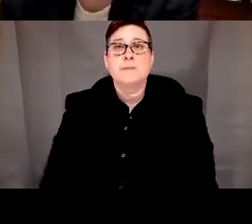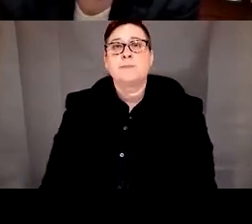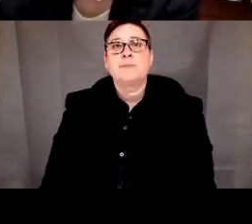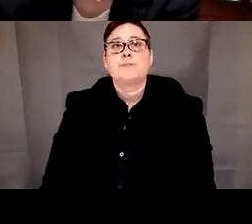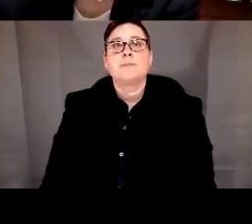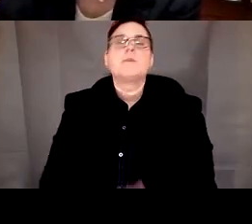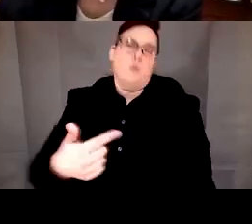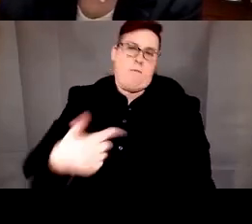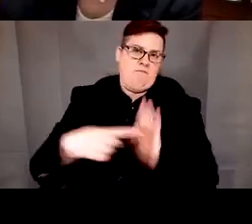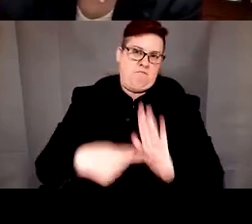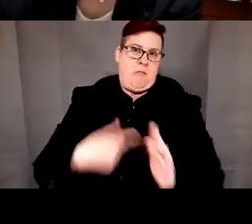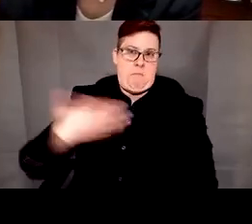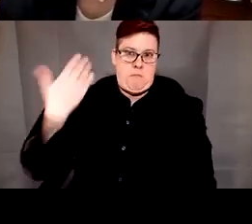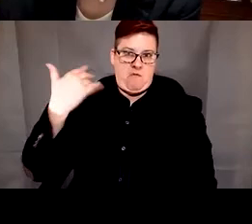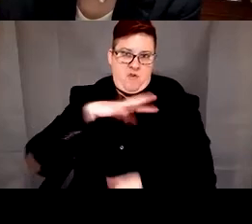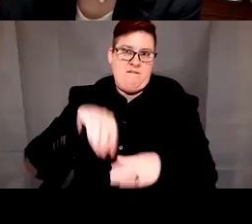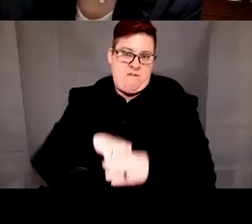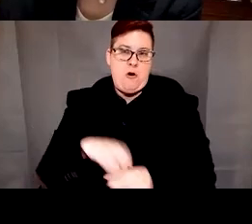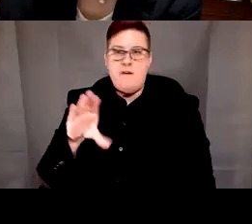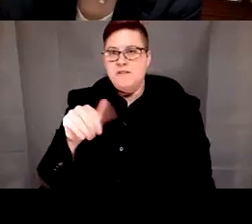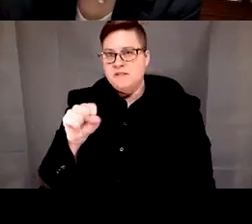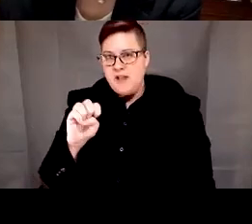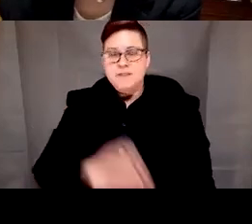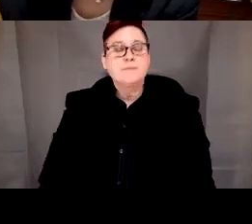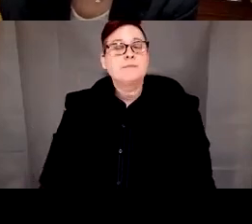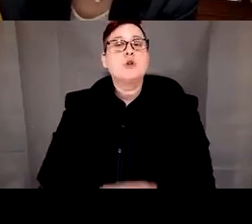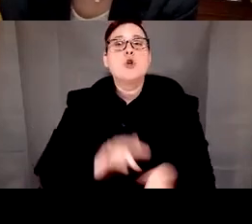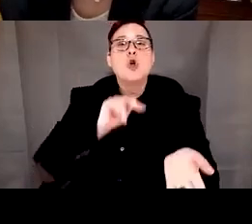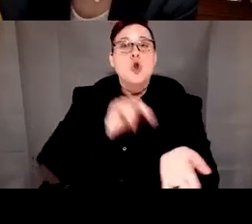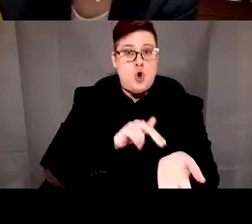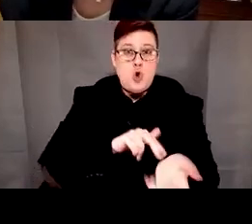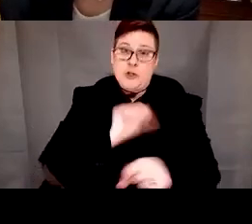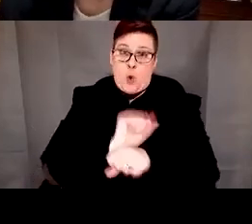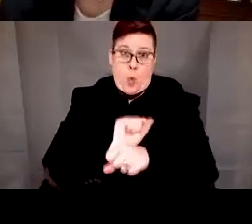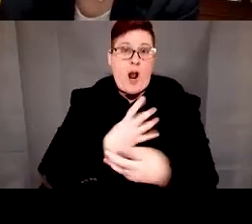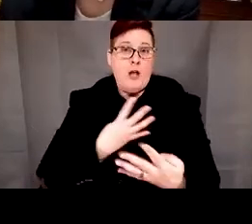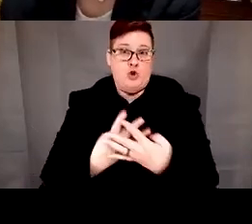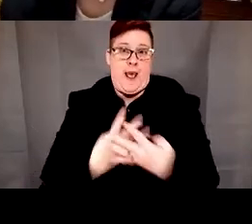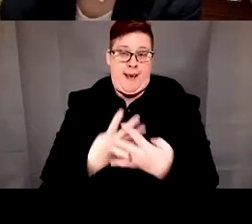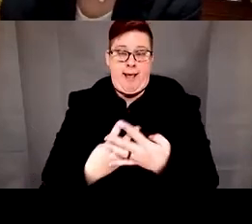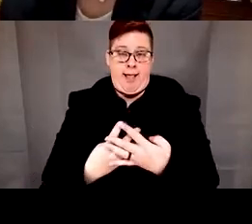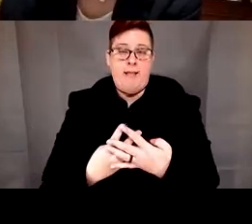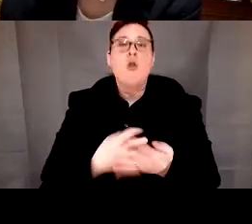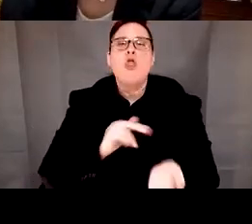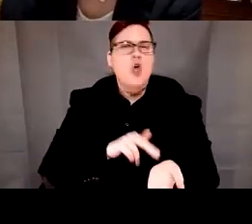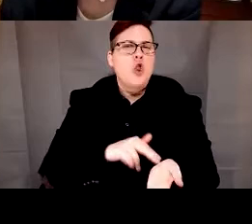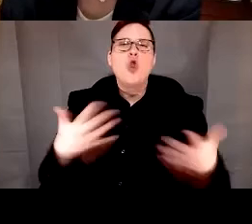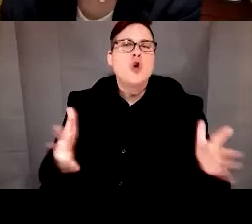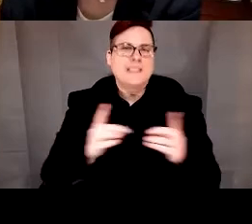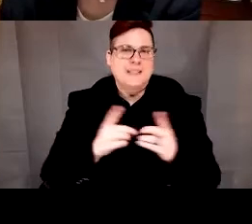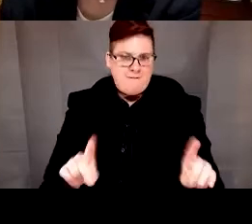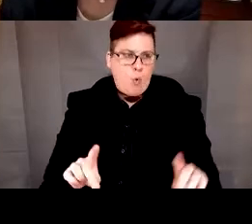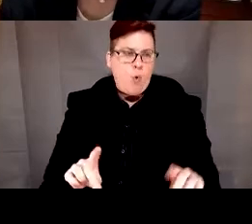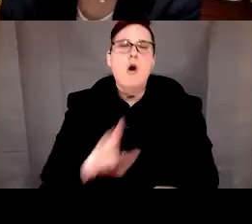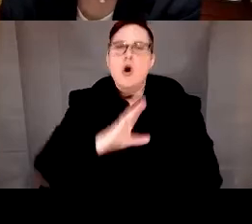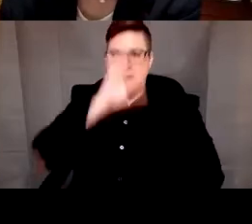I was involved in a case where it was a nurse in a jail facility and she was divorced. She had a son